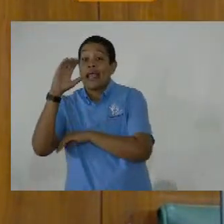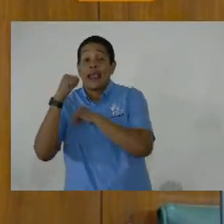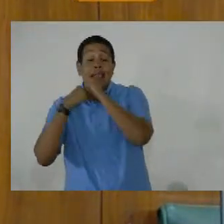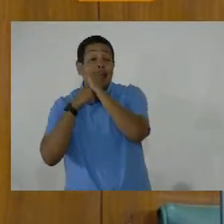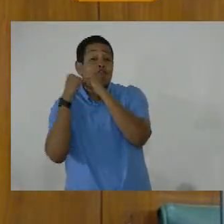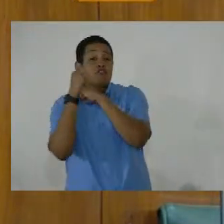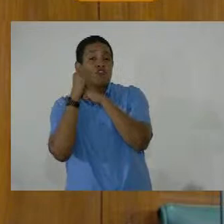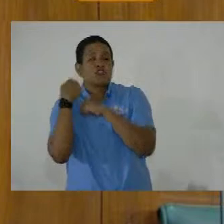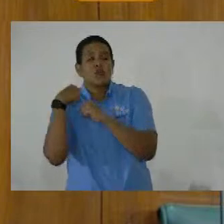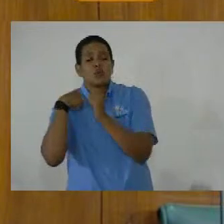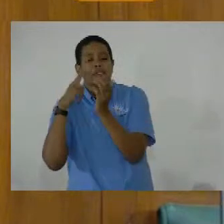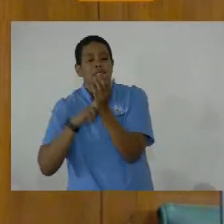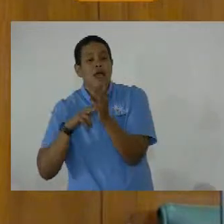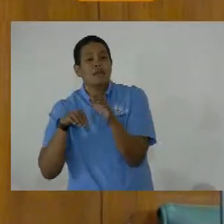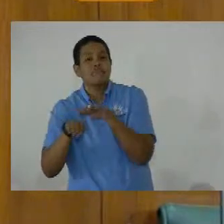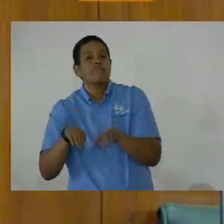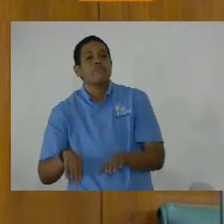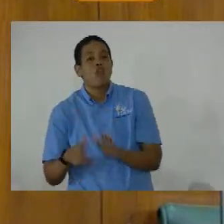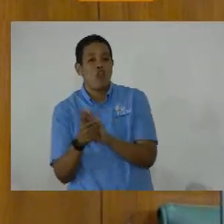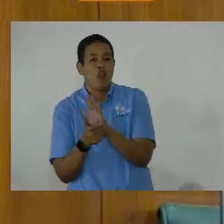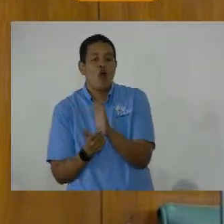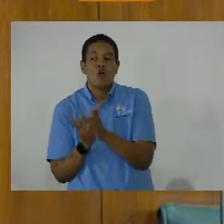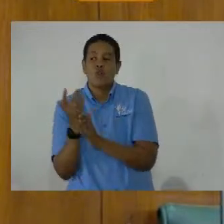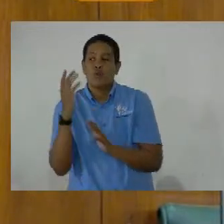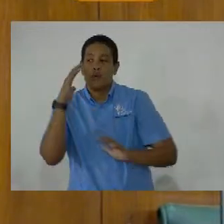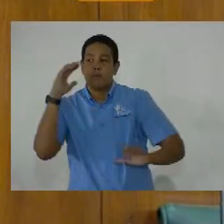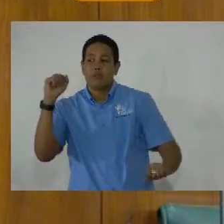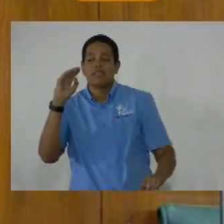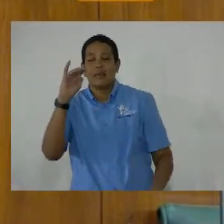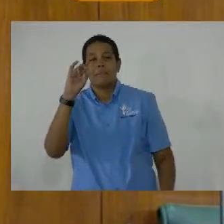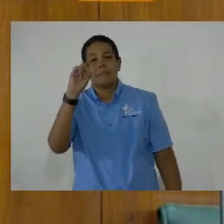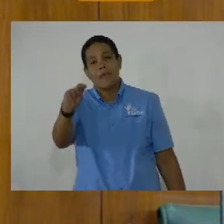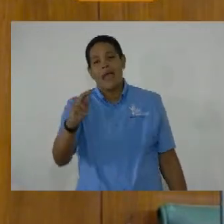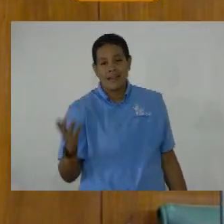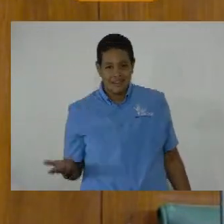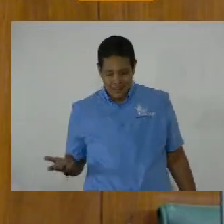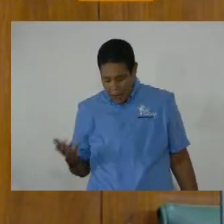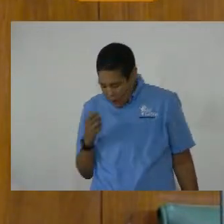has been signed into law by President Biden.